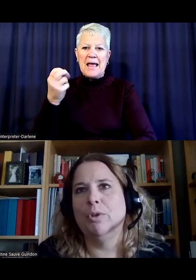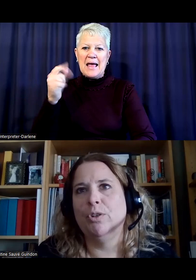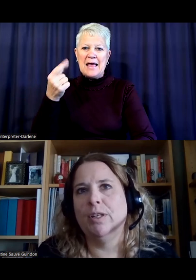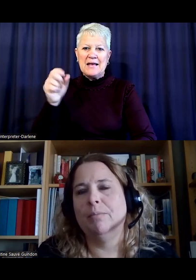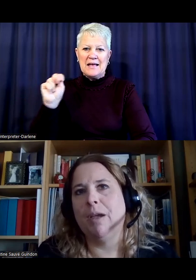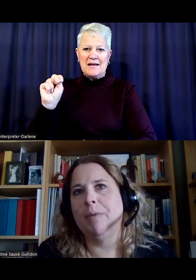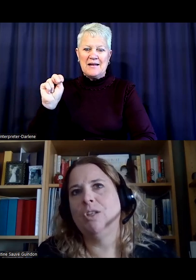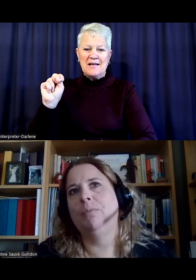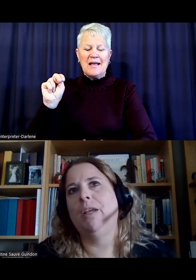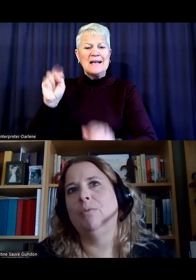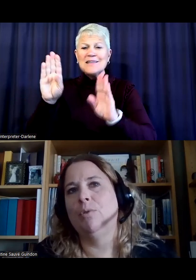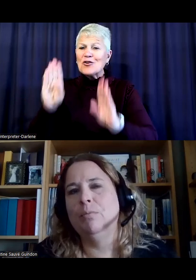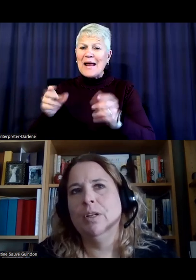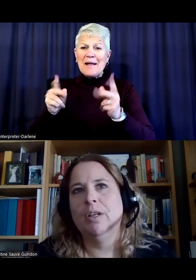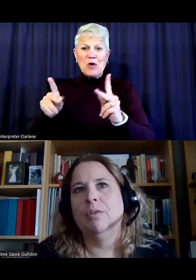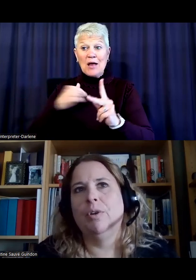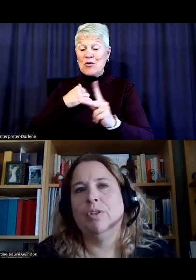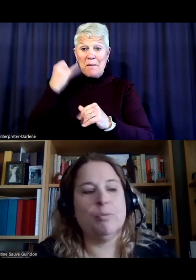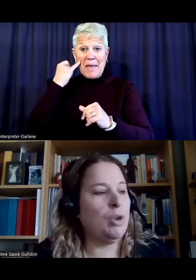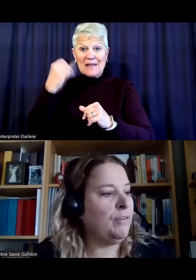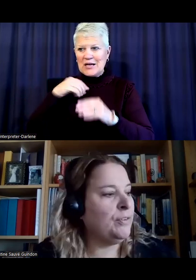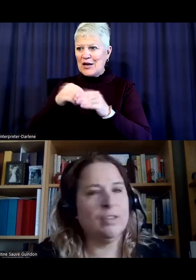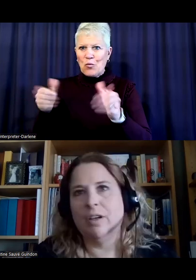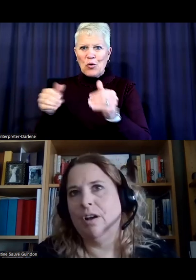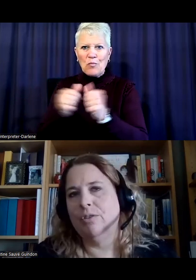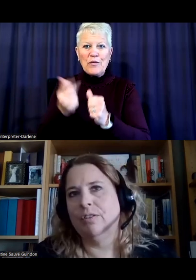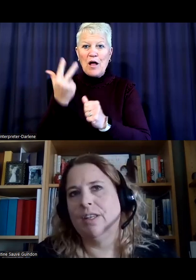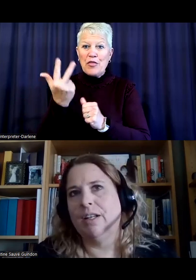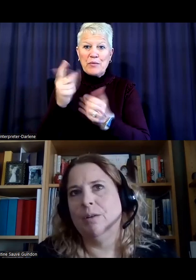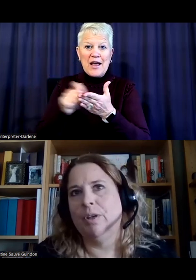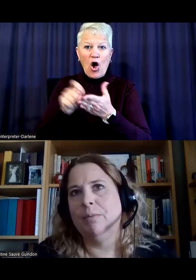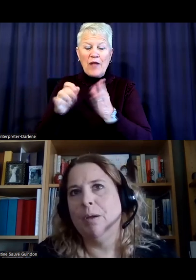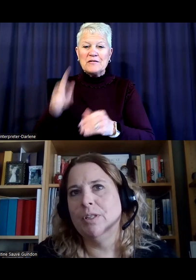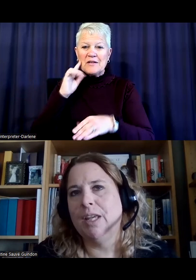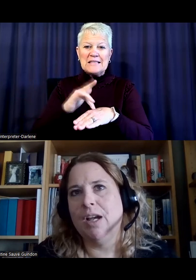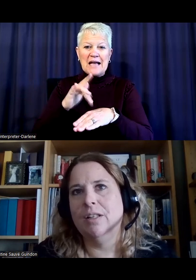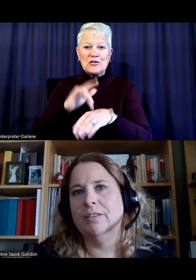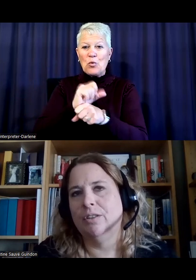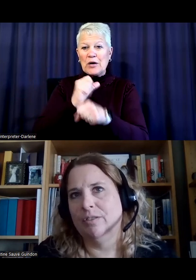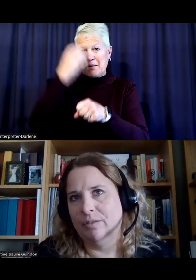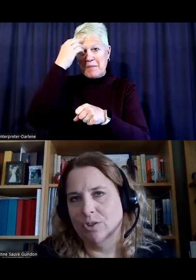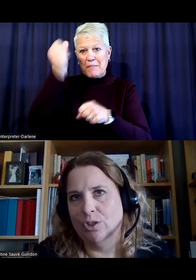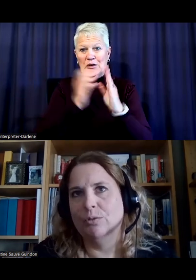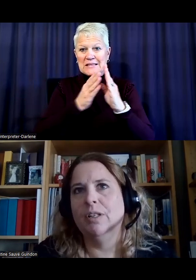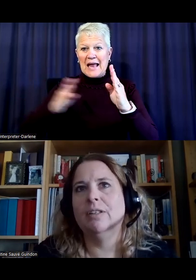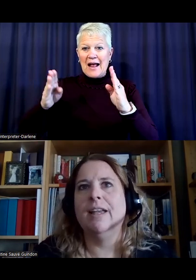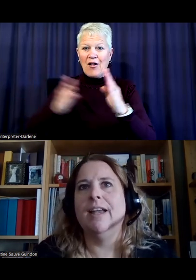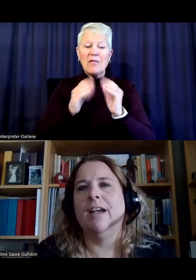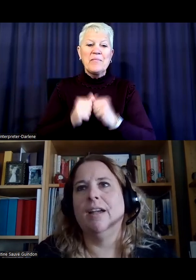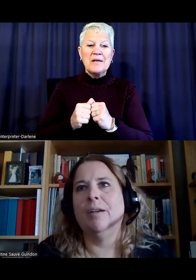Great opportunity. Imagine being in a room with the three authors of the Tactile Working Memory Scale,